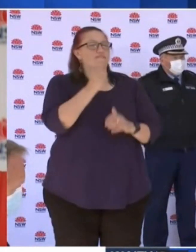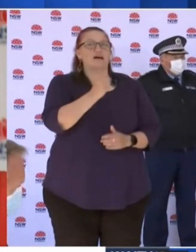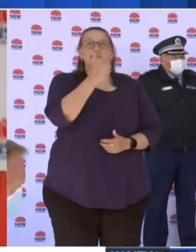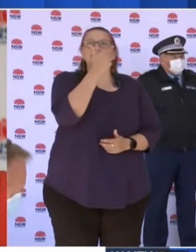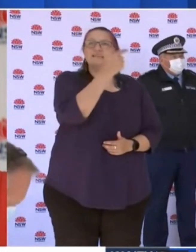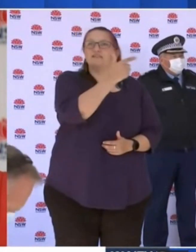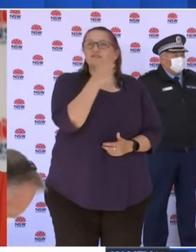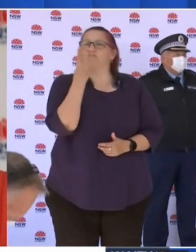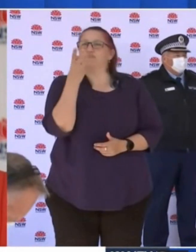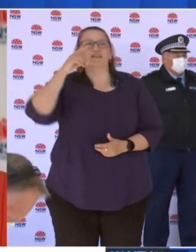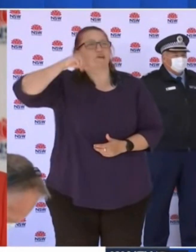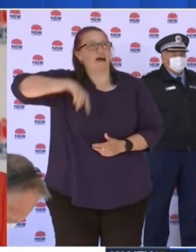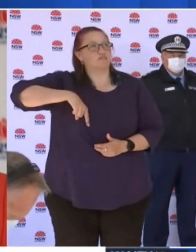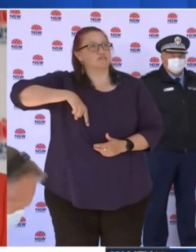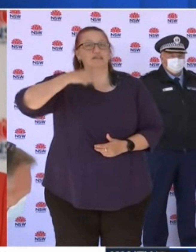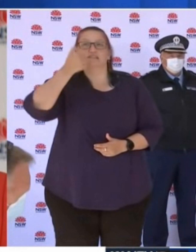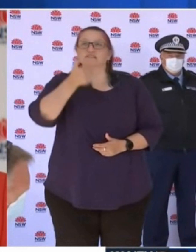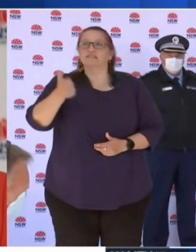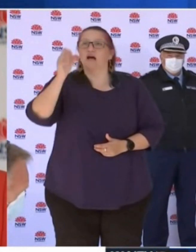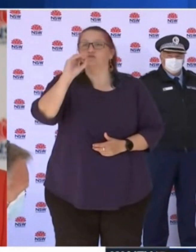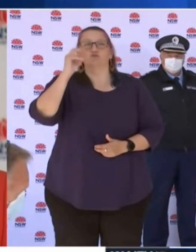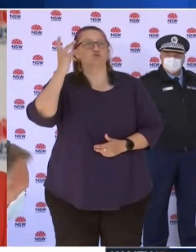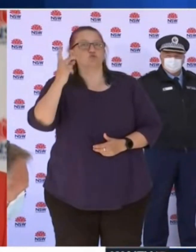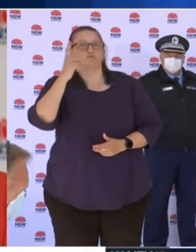73,602 tests were reported to 8 p.m. last